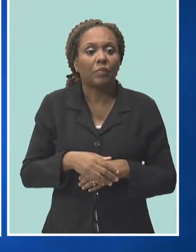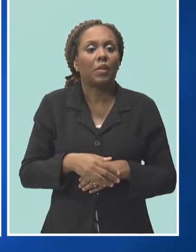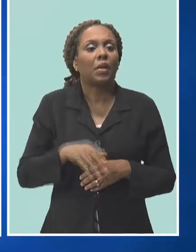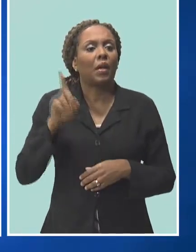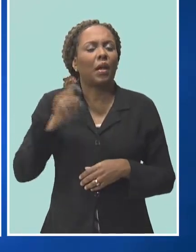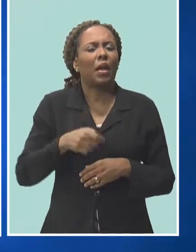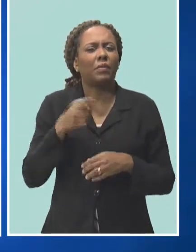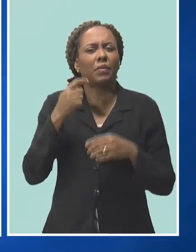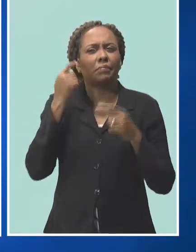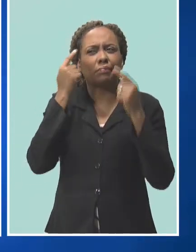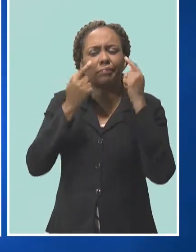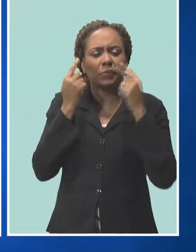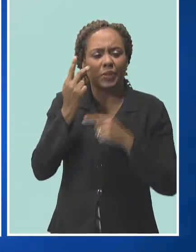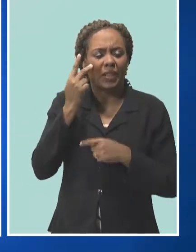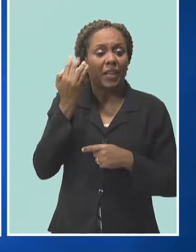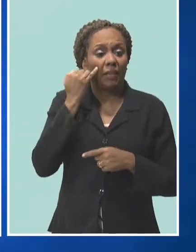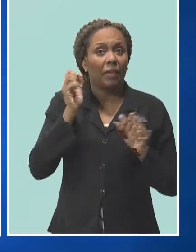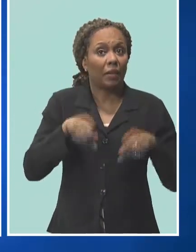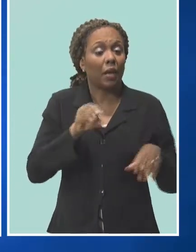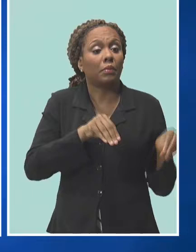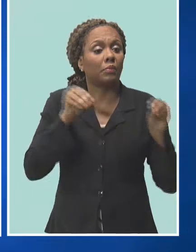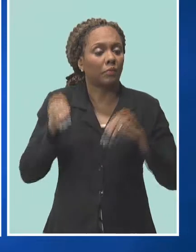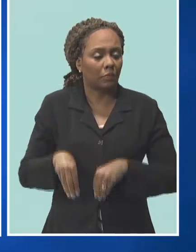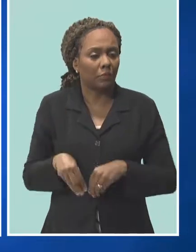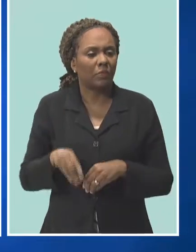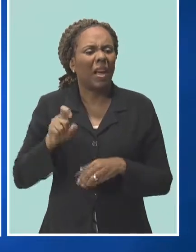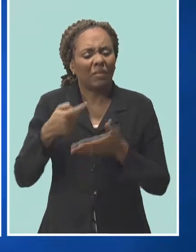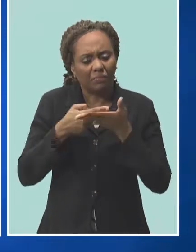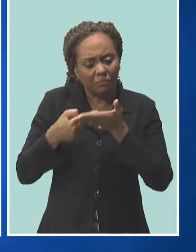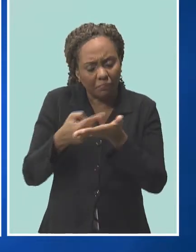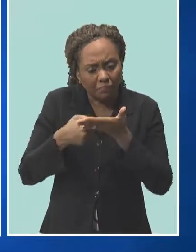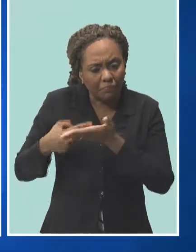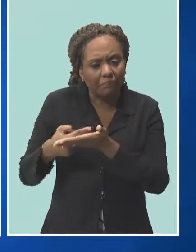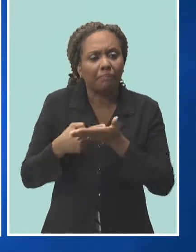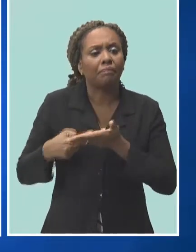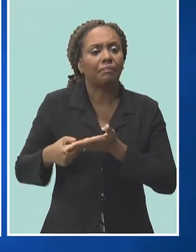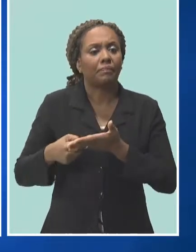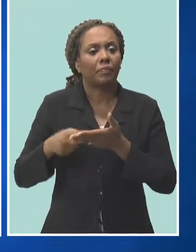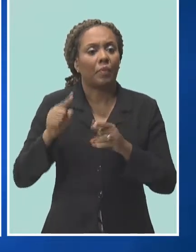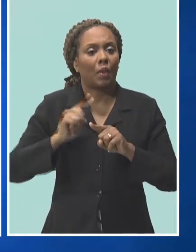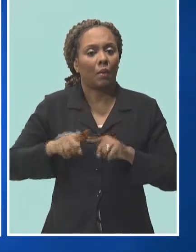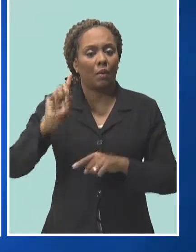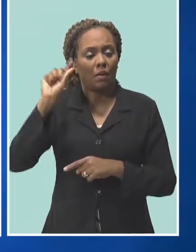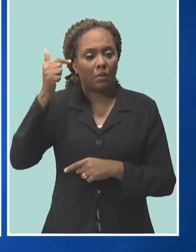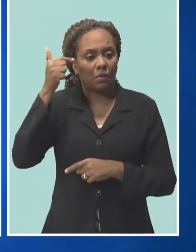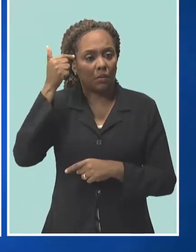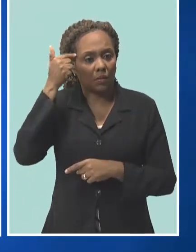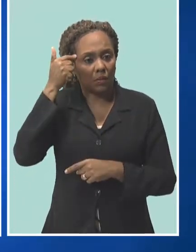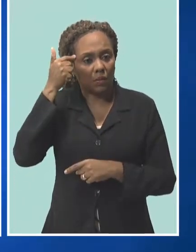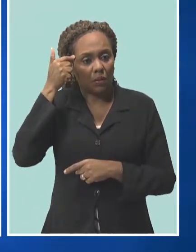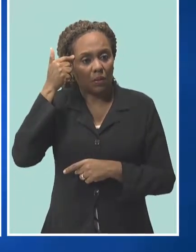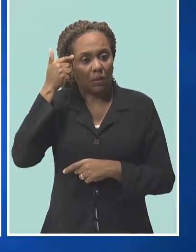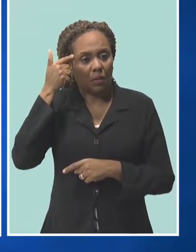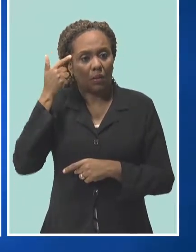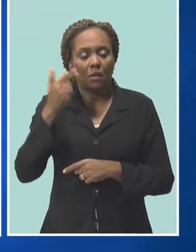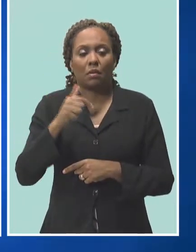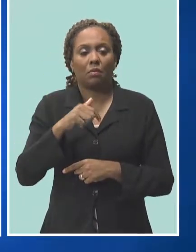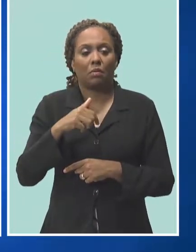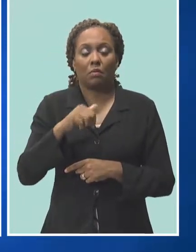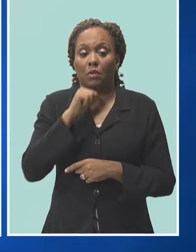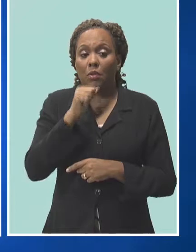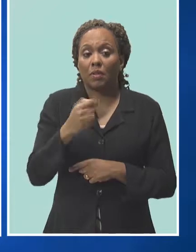has to be investigated as part of the conversation. But the government is not going to definitively state a